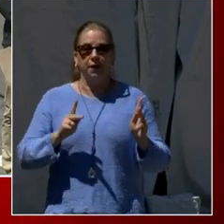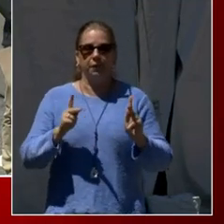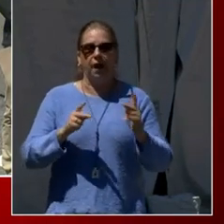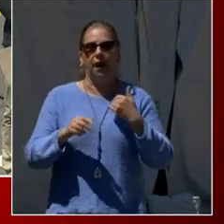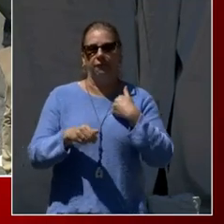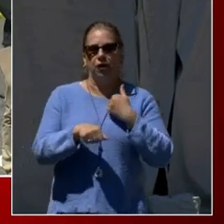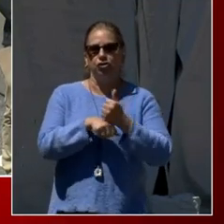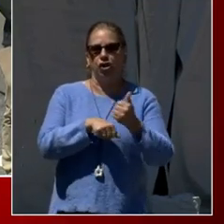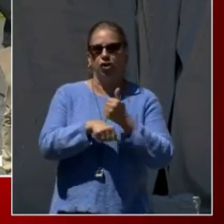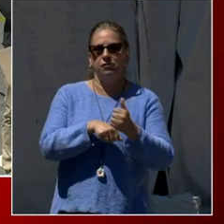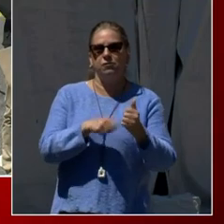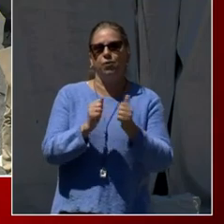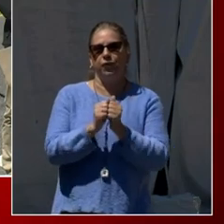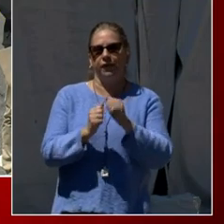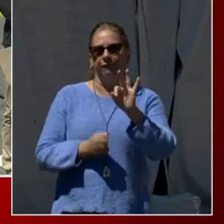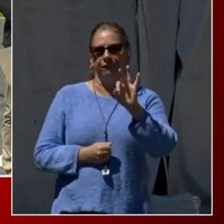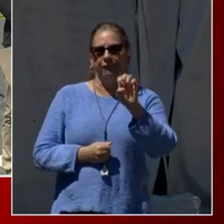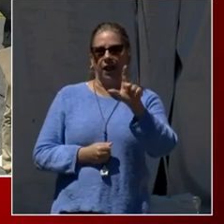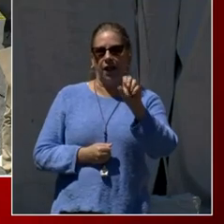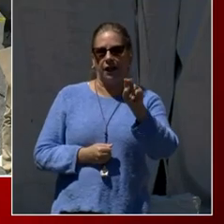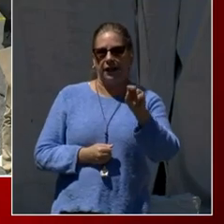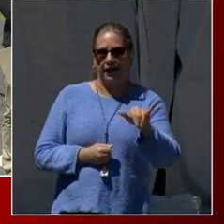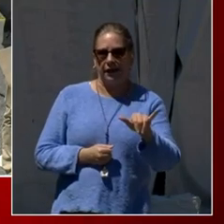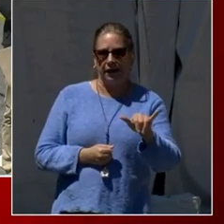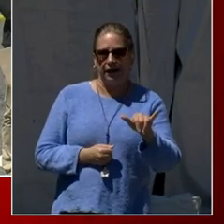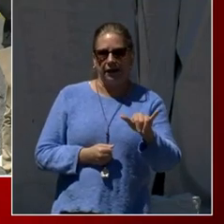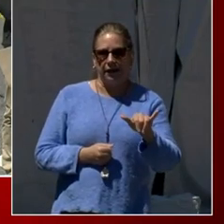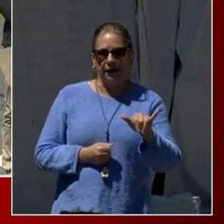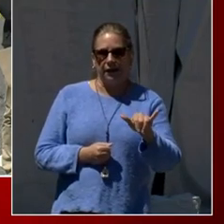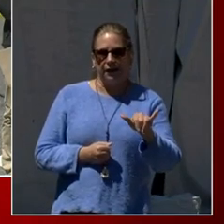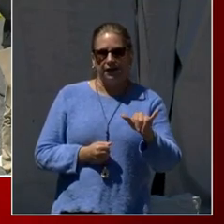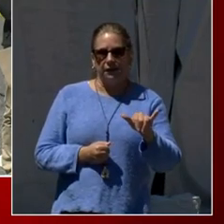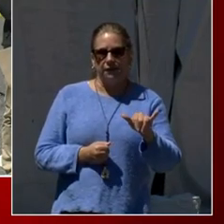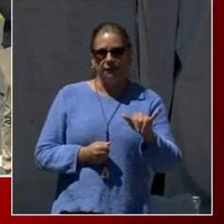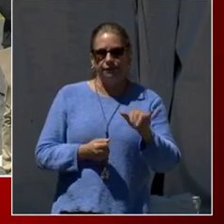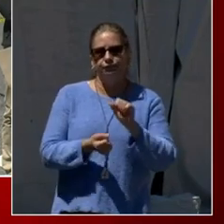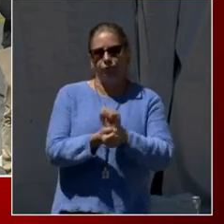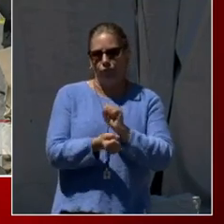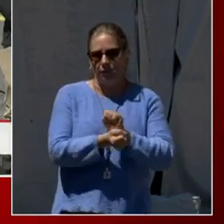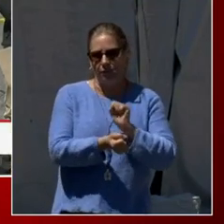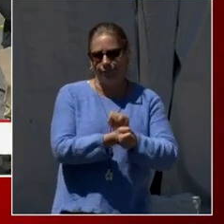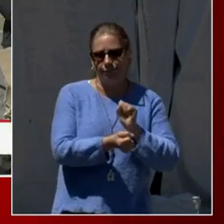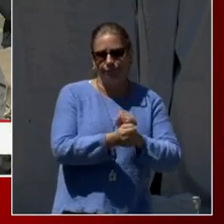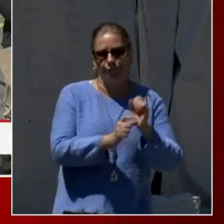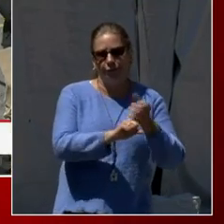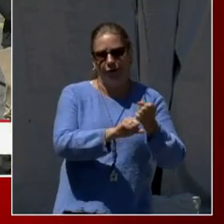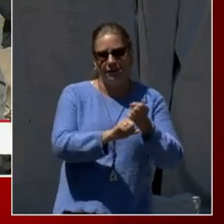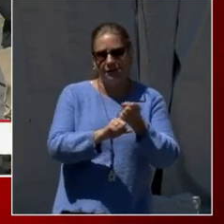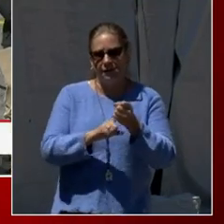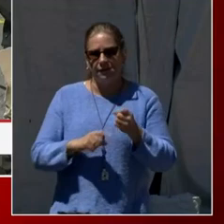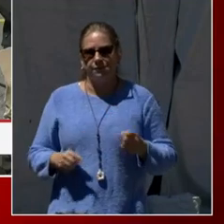also a significant number that were arrested for violating the curfew.